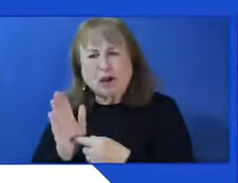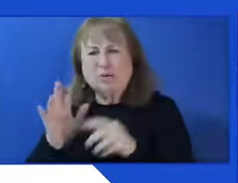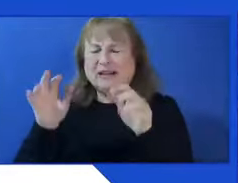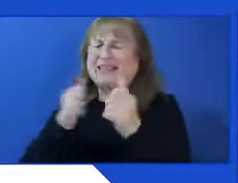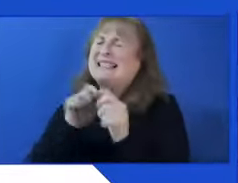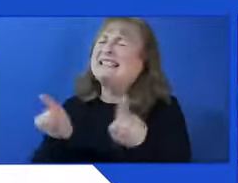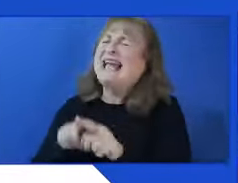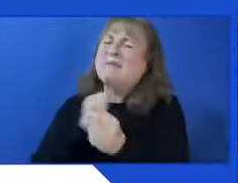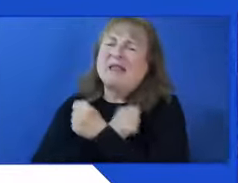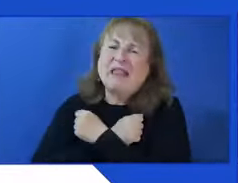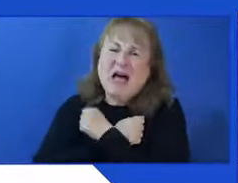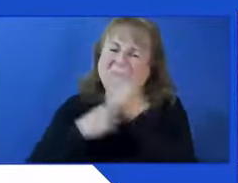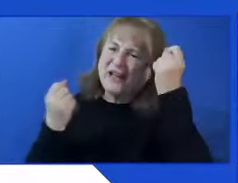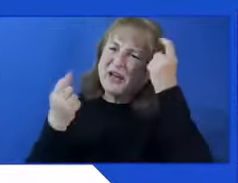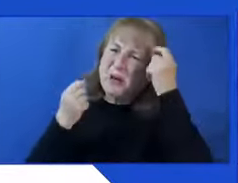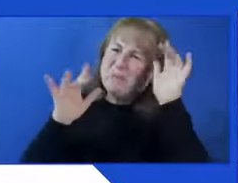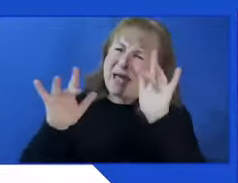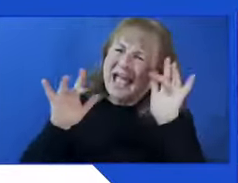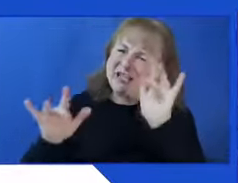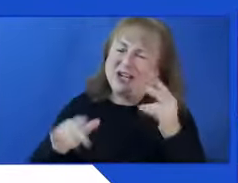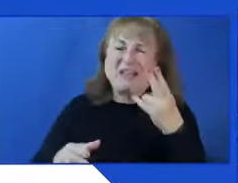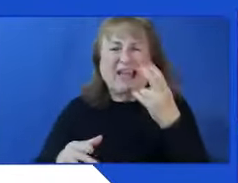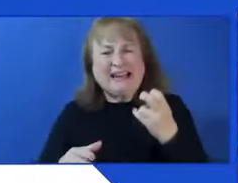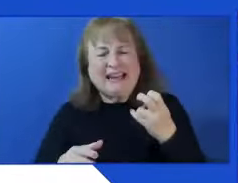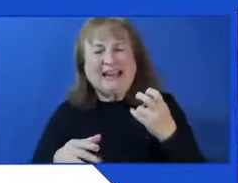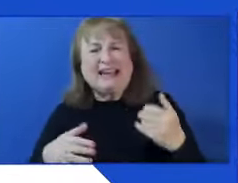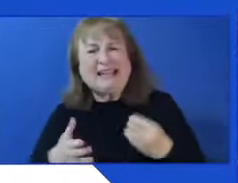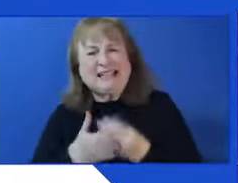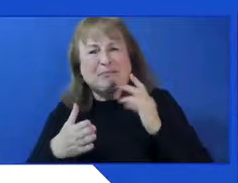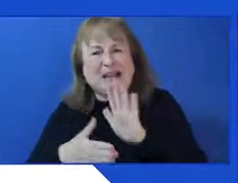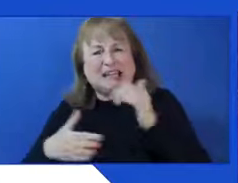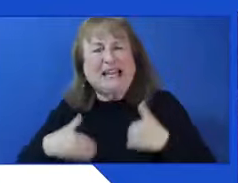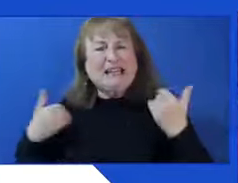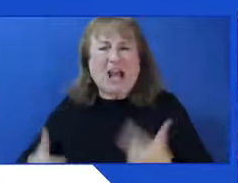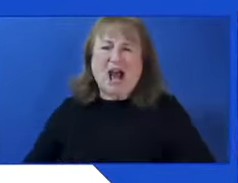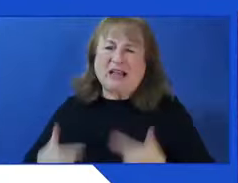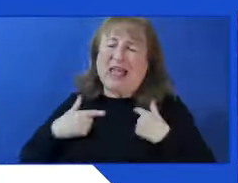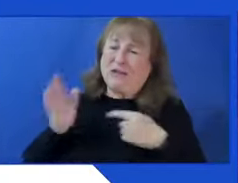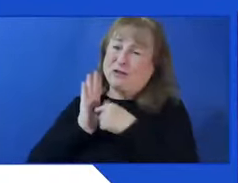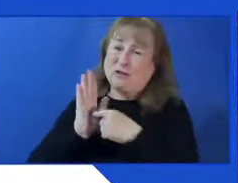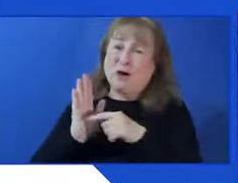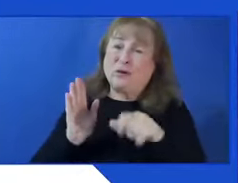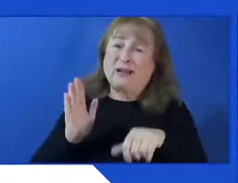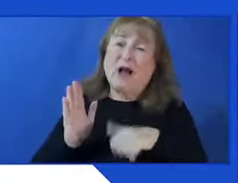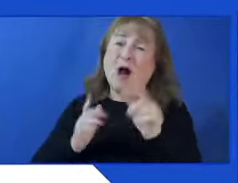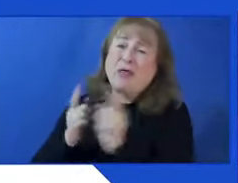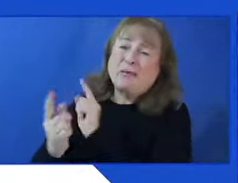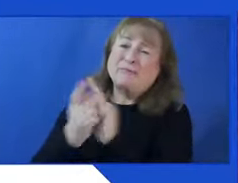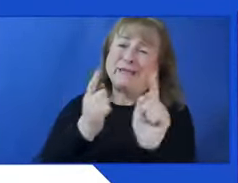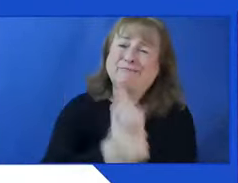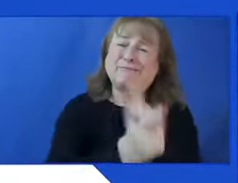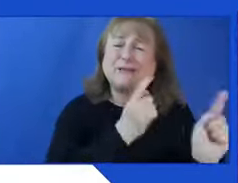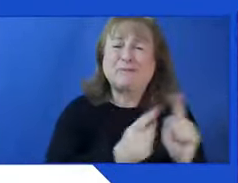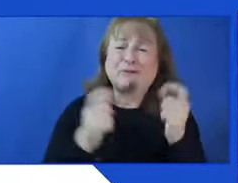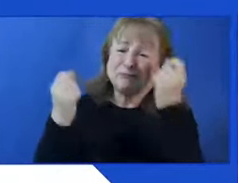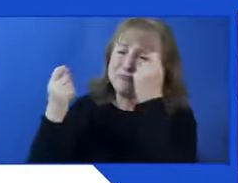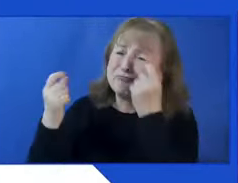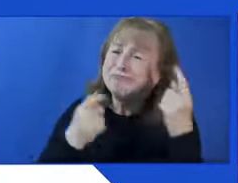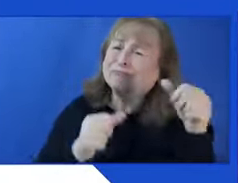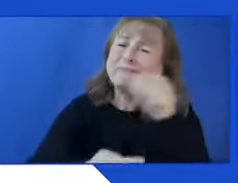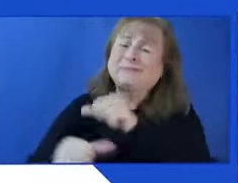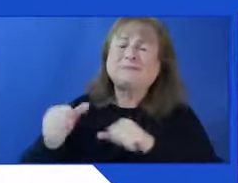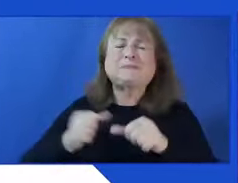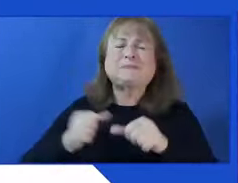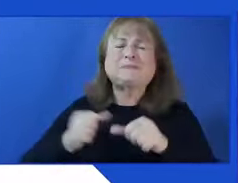and compassion he has spent his young life showing everyone he meets. We all must use